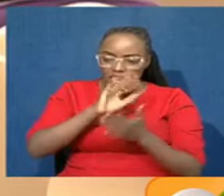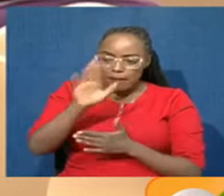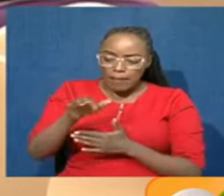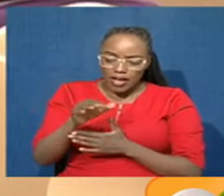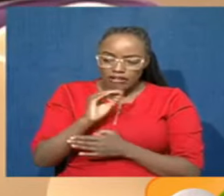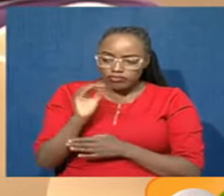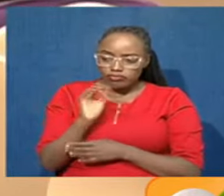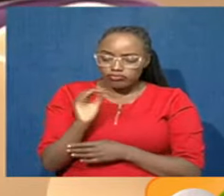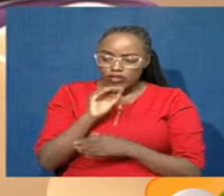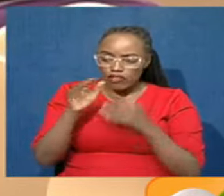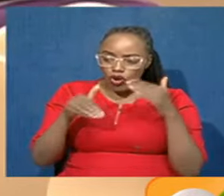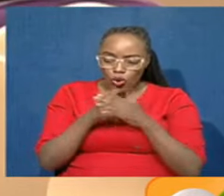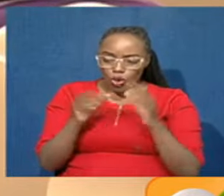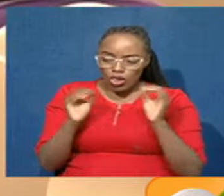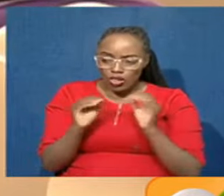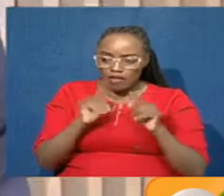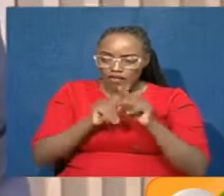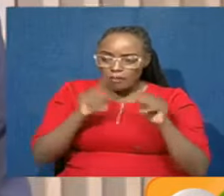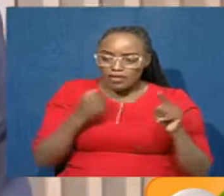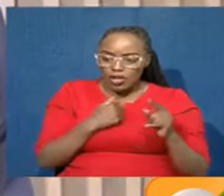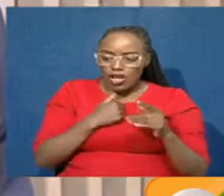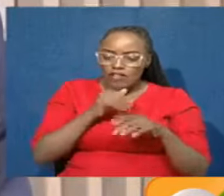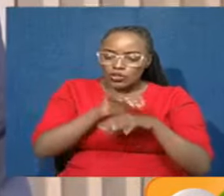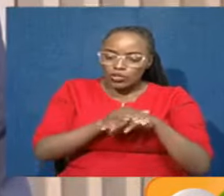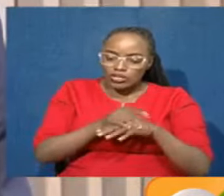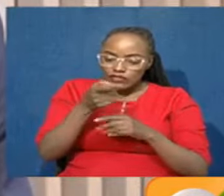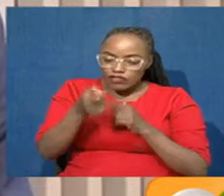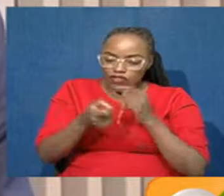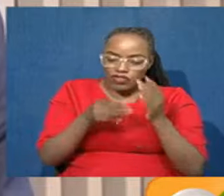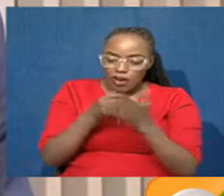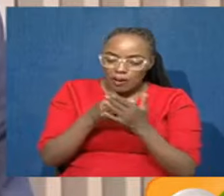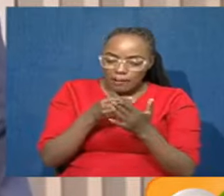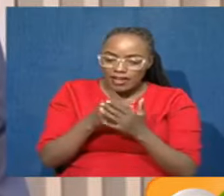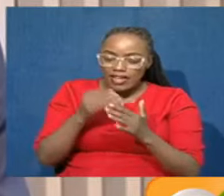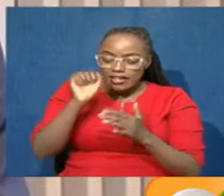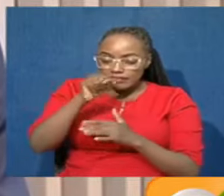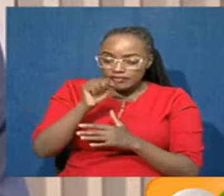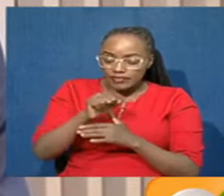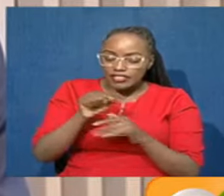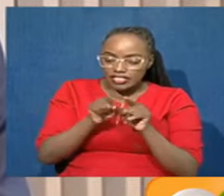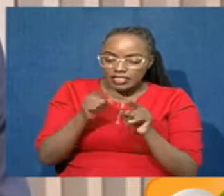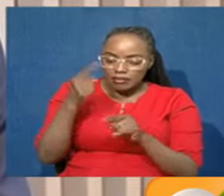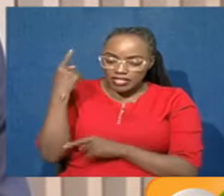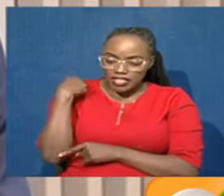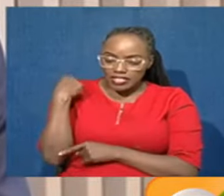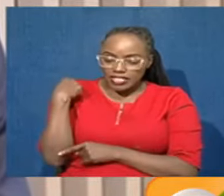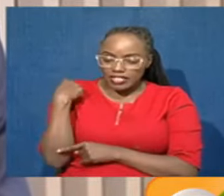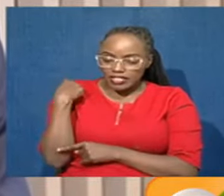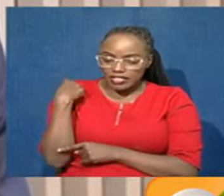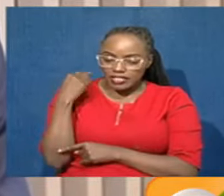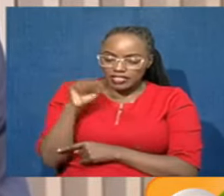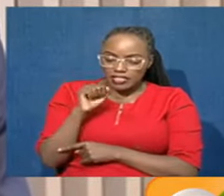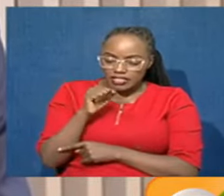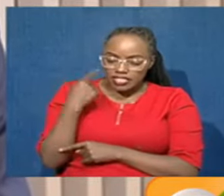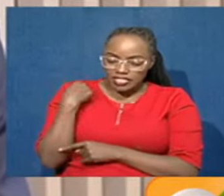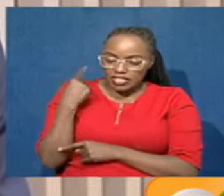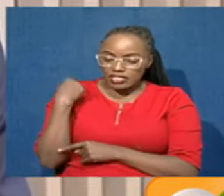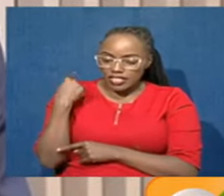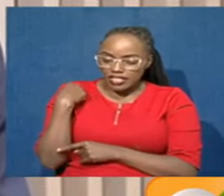not received all of it, but at least we have received some disbursement. In fact, yesterday, I think it was